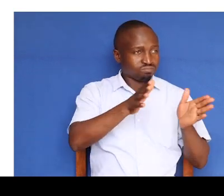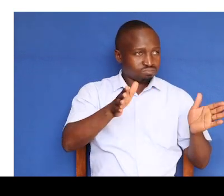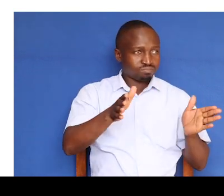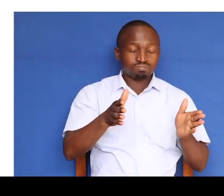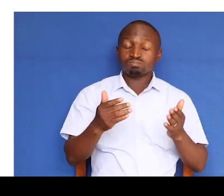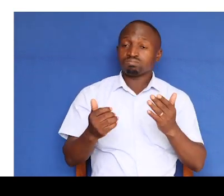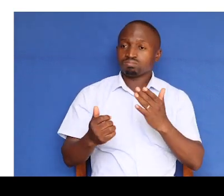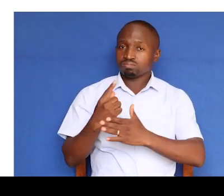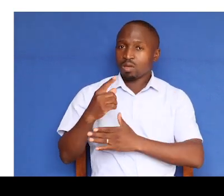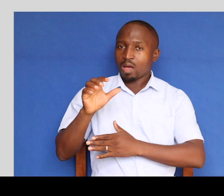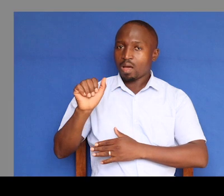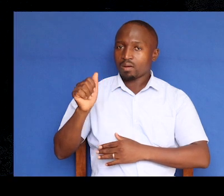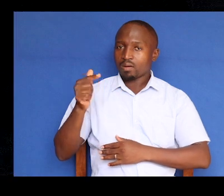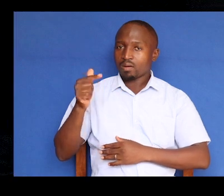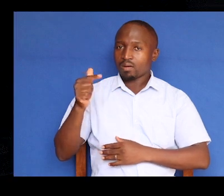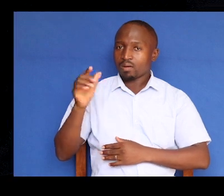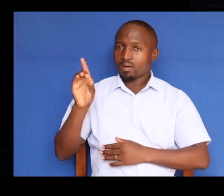According to Adam Smith.